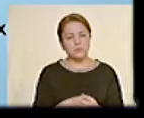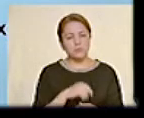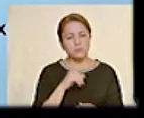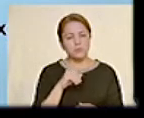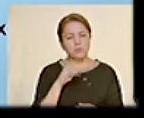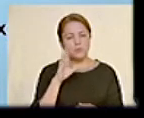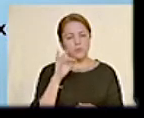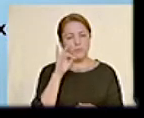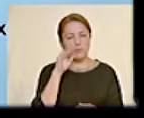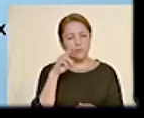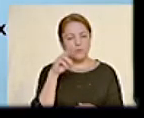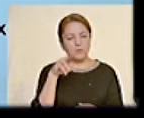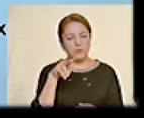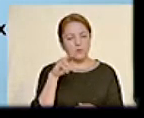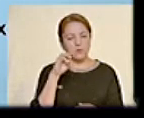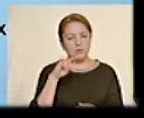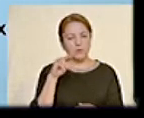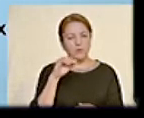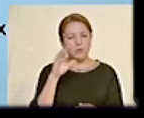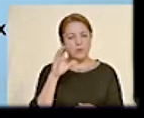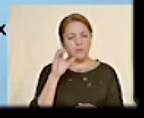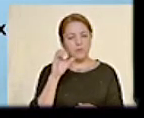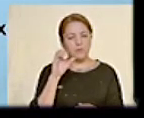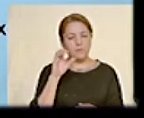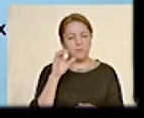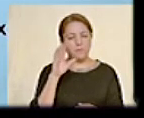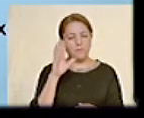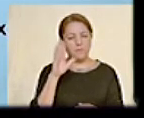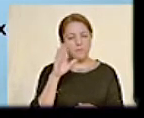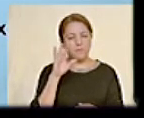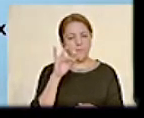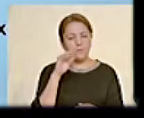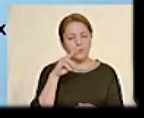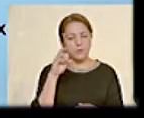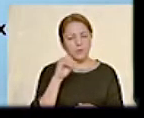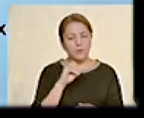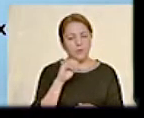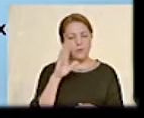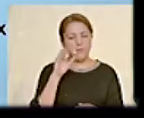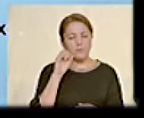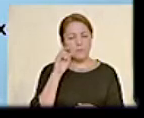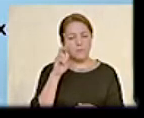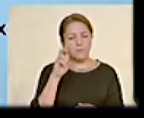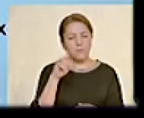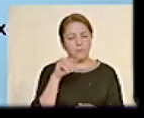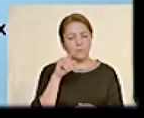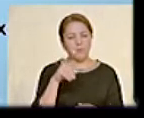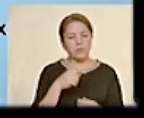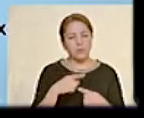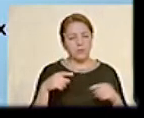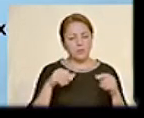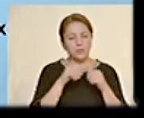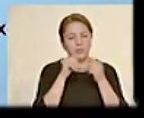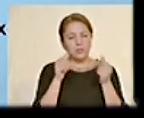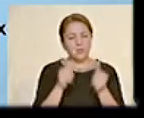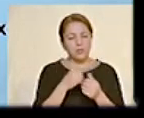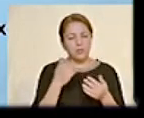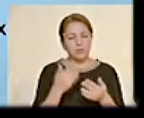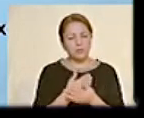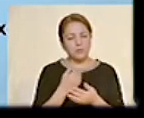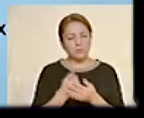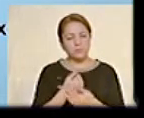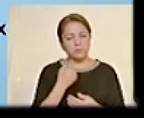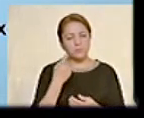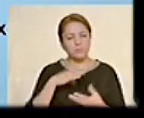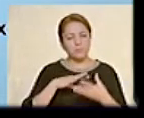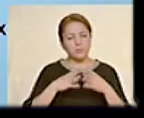World Wide Web, turli ko'rinish va shakldagi axborot manbalarini birlashtirilgan yagona